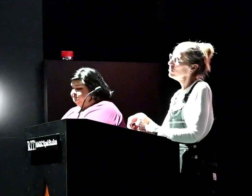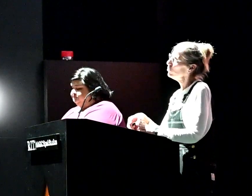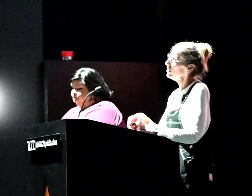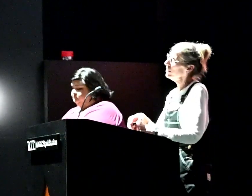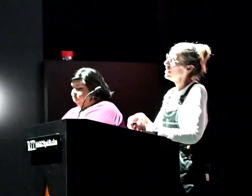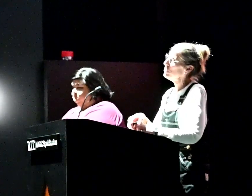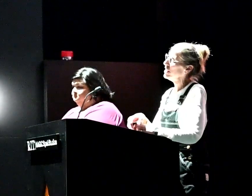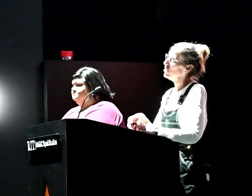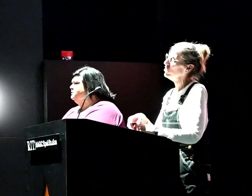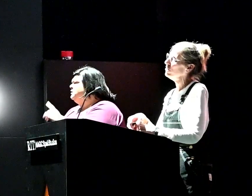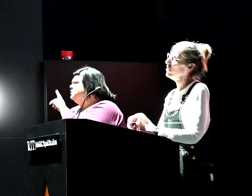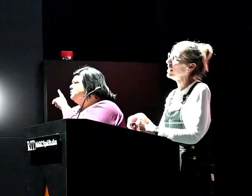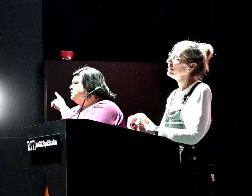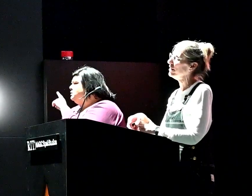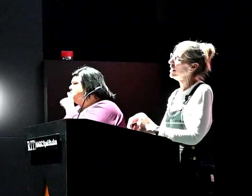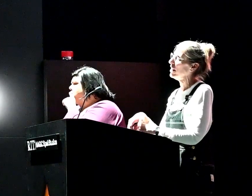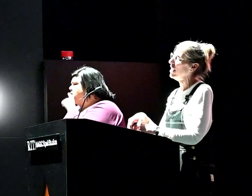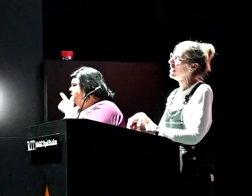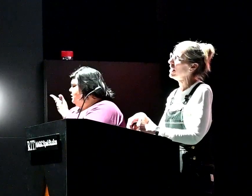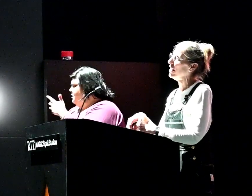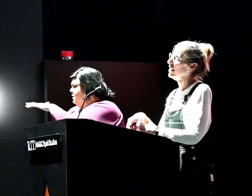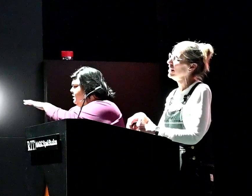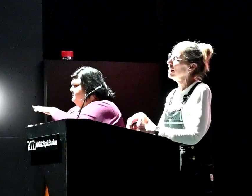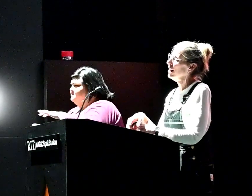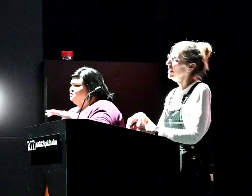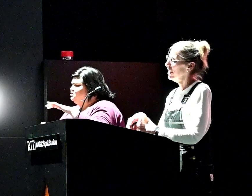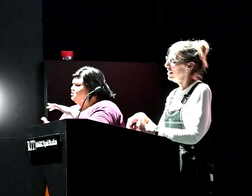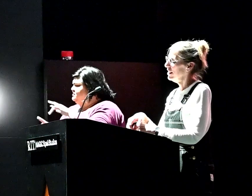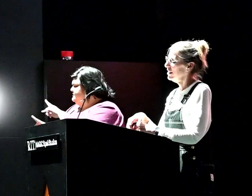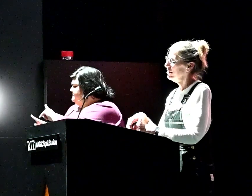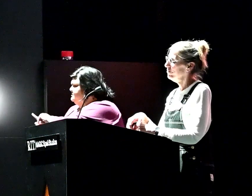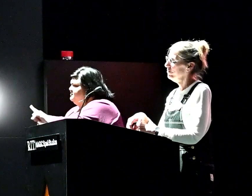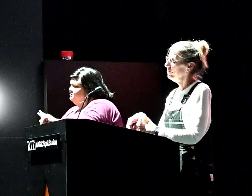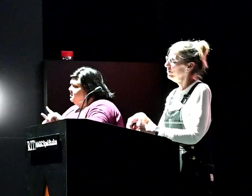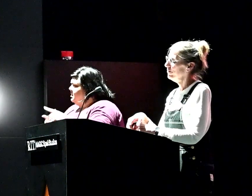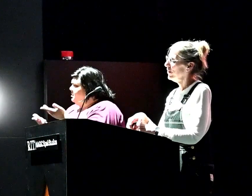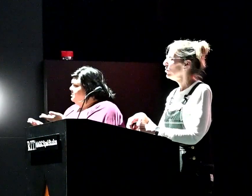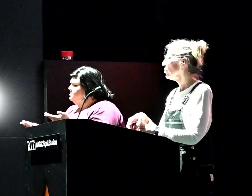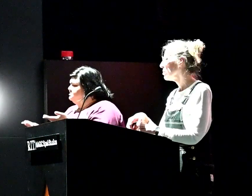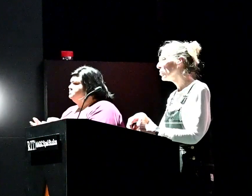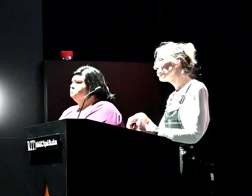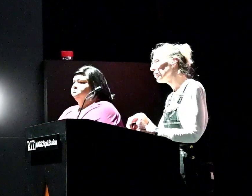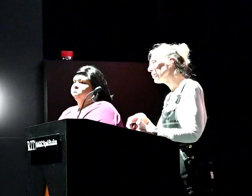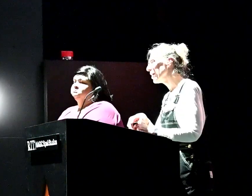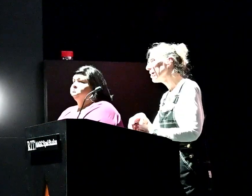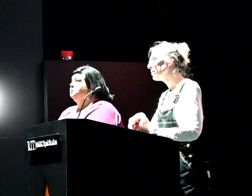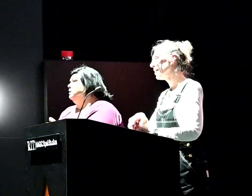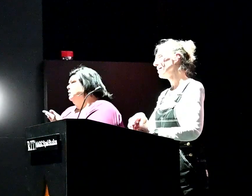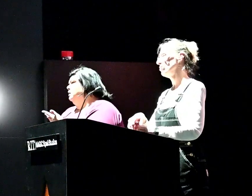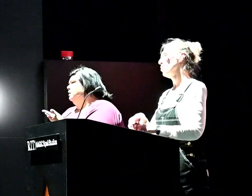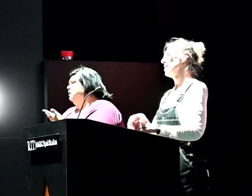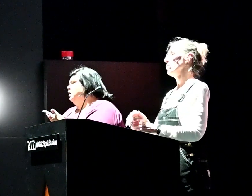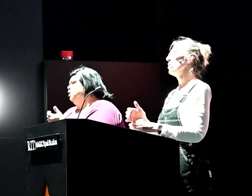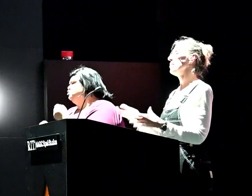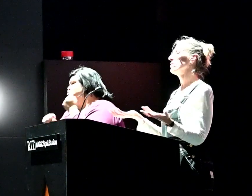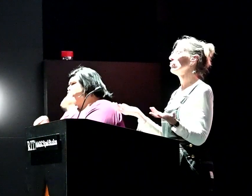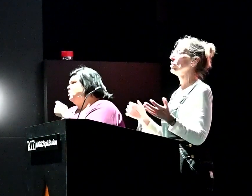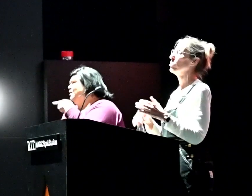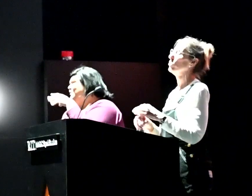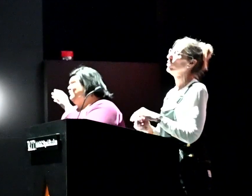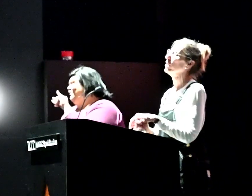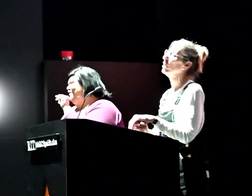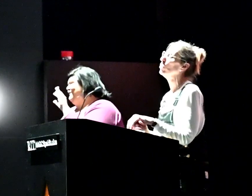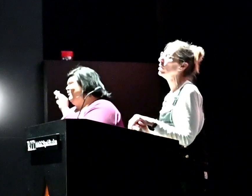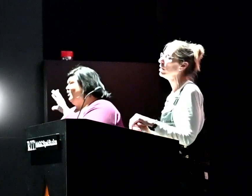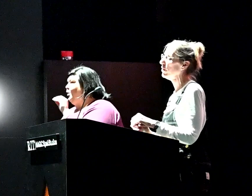It's really a combination of things, and a strong portfolio is one, and what makes a